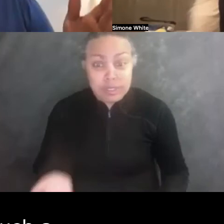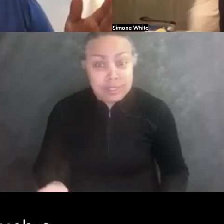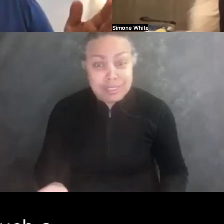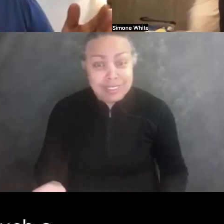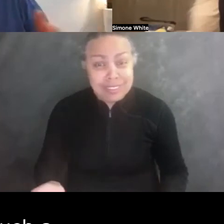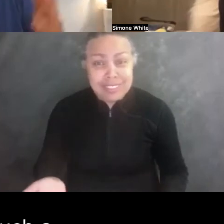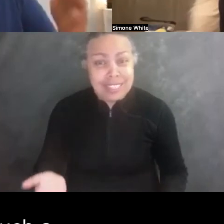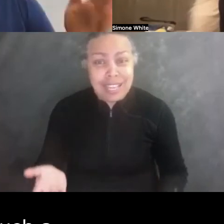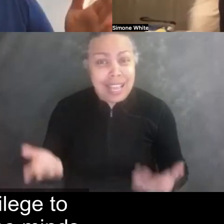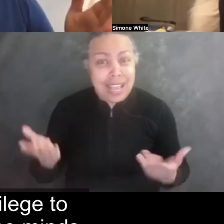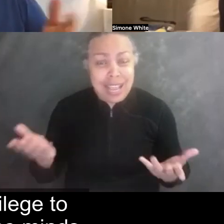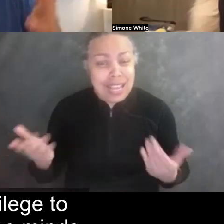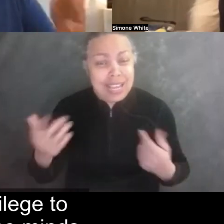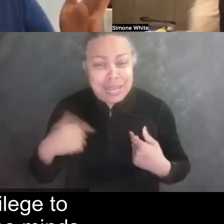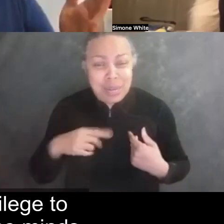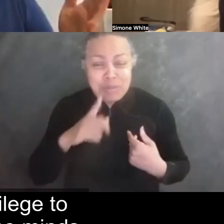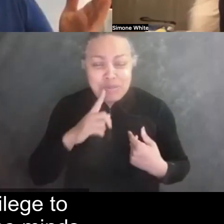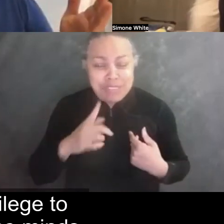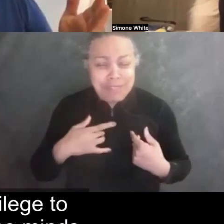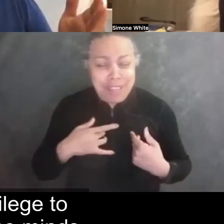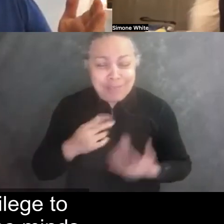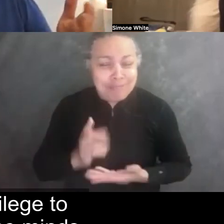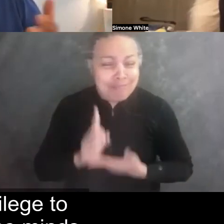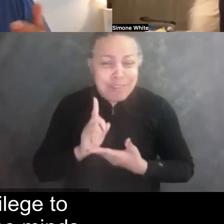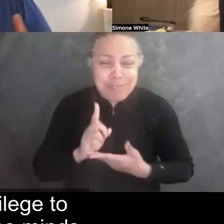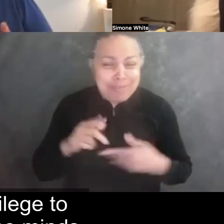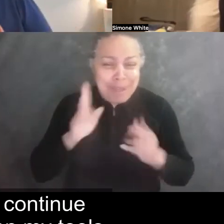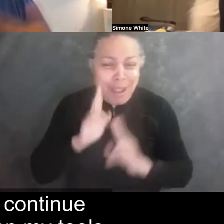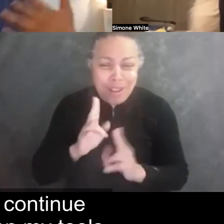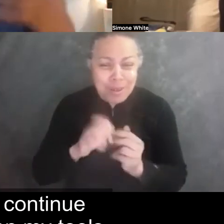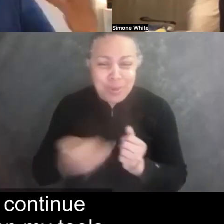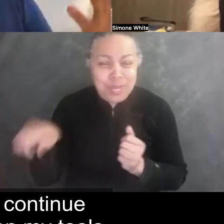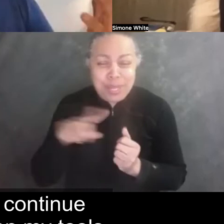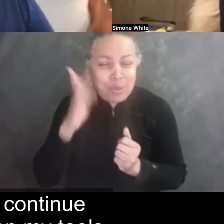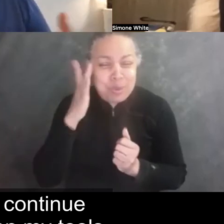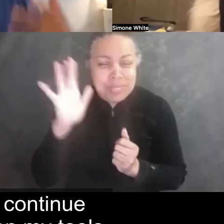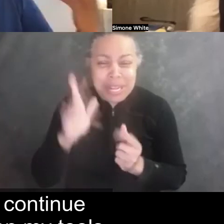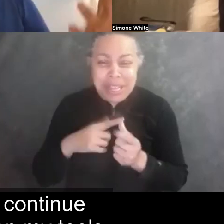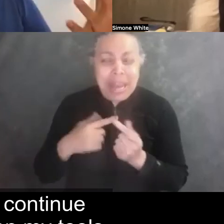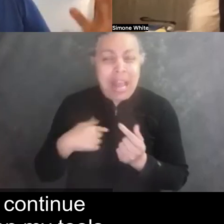am so privileged. It's such a privilege to be amongst these minds, so that I too can